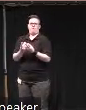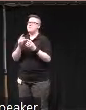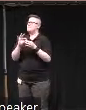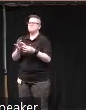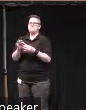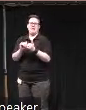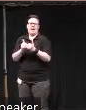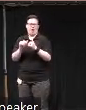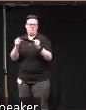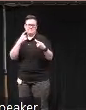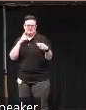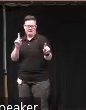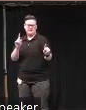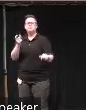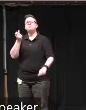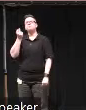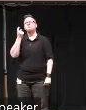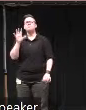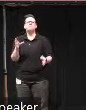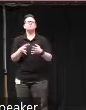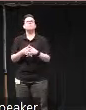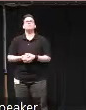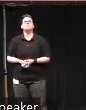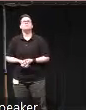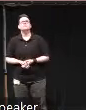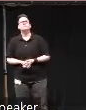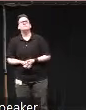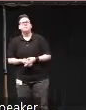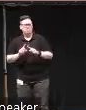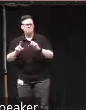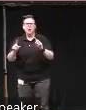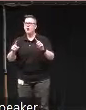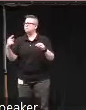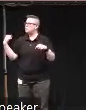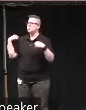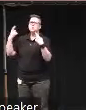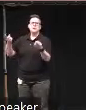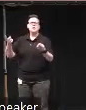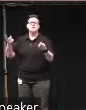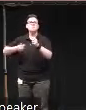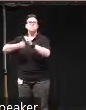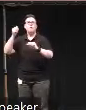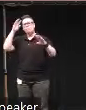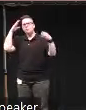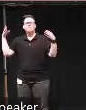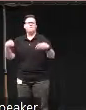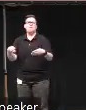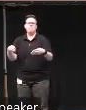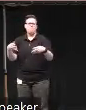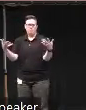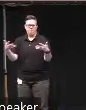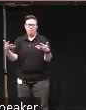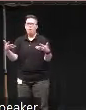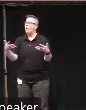success. But overall, we have been focused primarily in